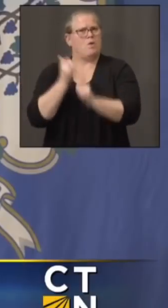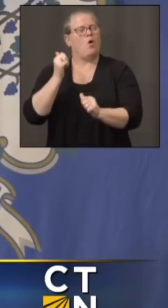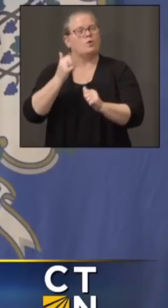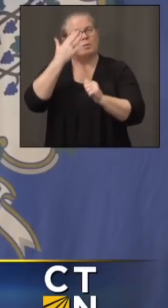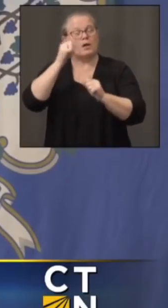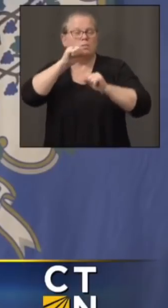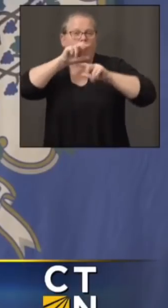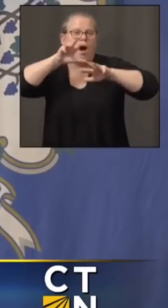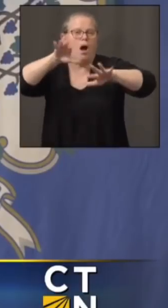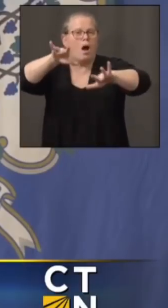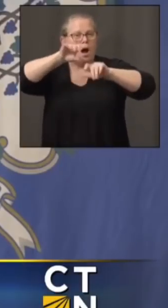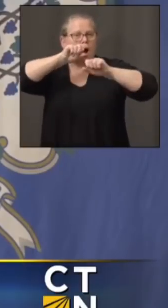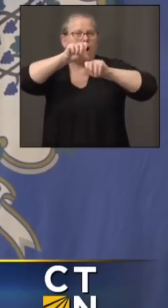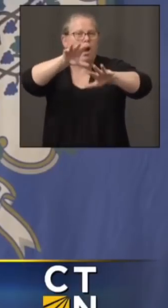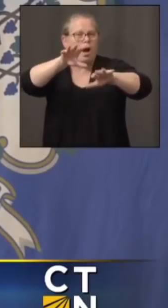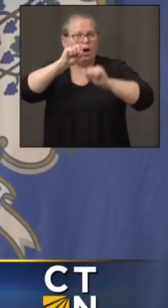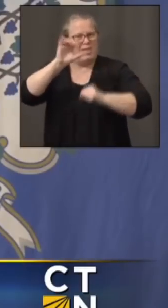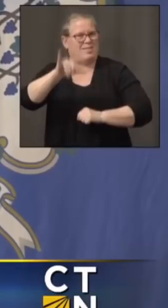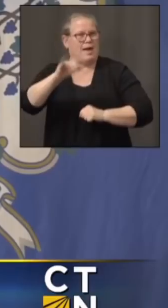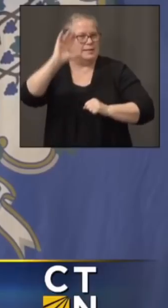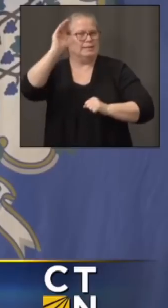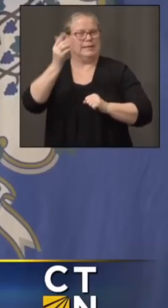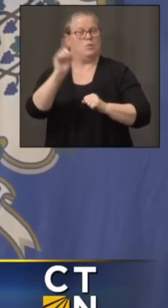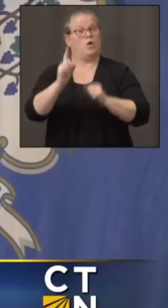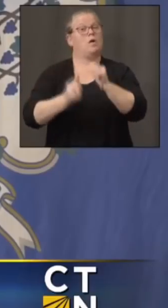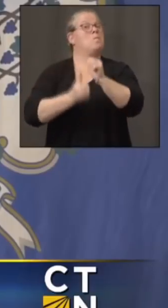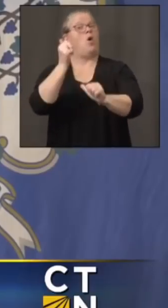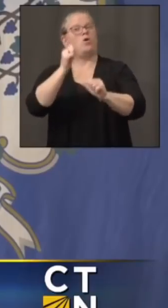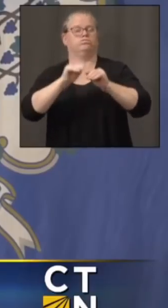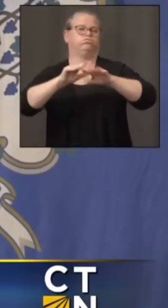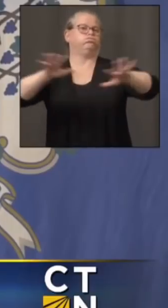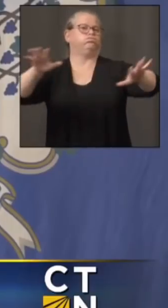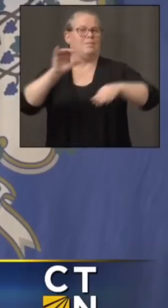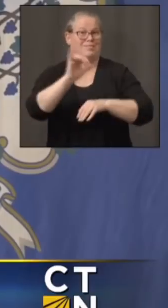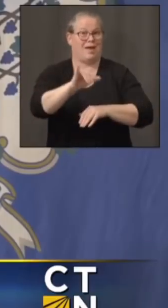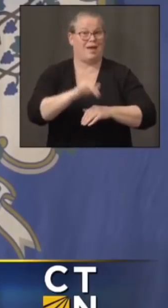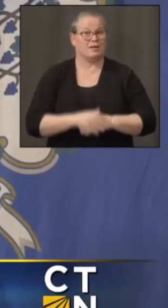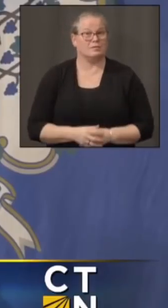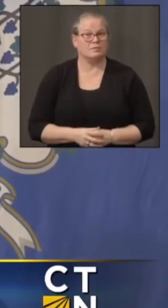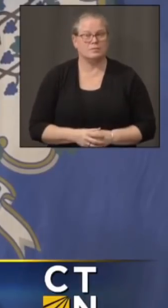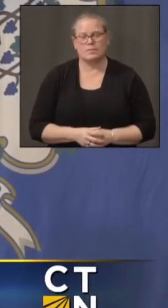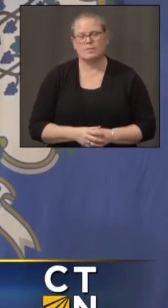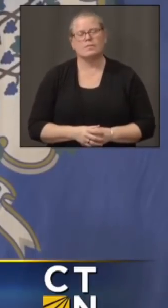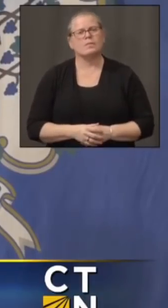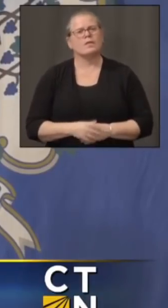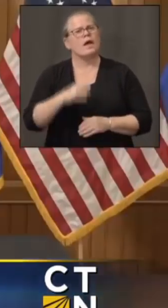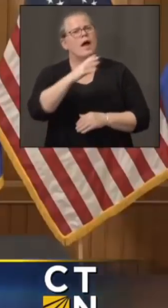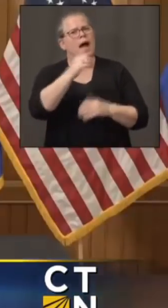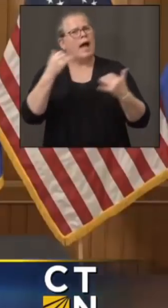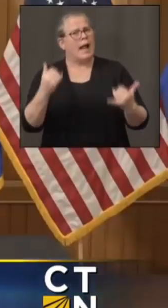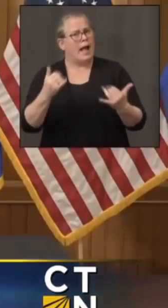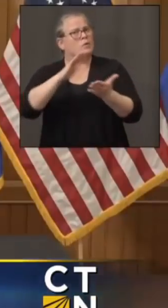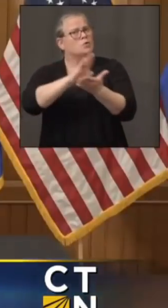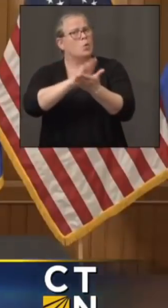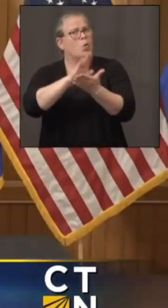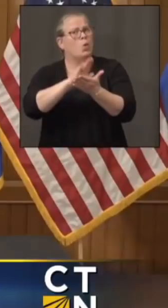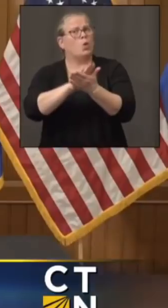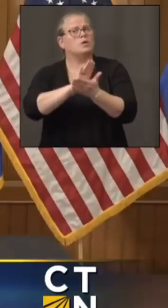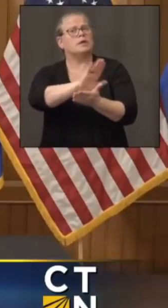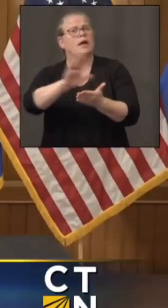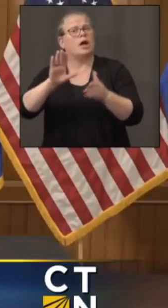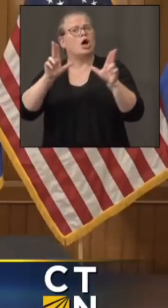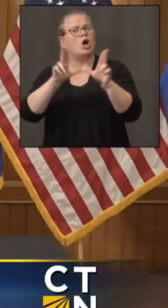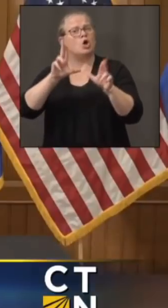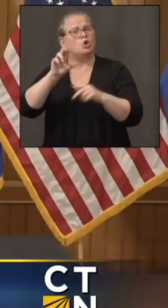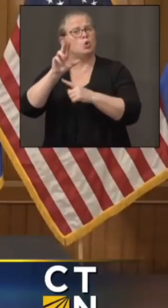Okay. And then last question, schools. It seems to us that the unions are asking for uniformity across the state. You have different districts kind of trying to